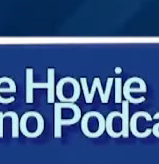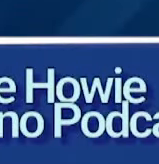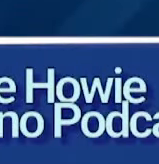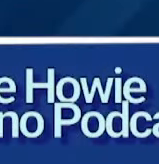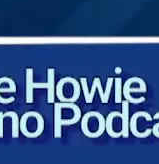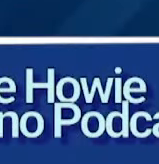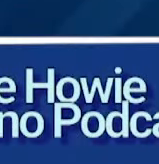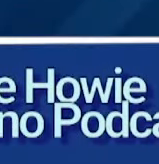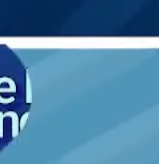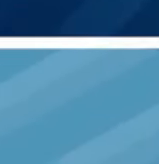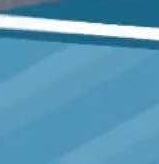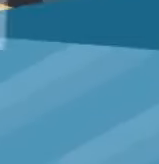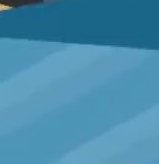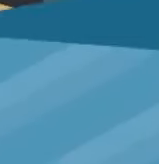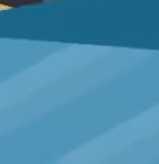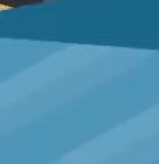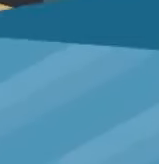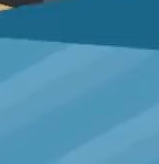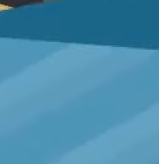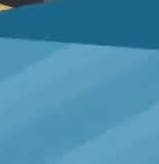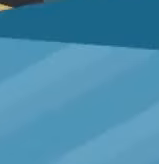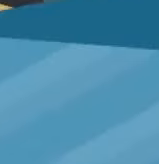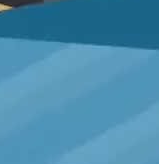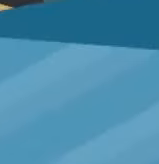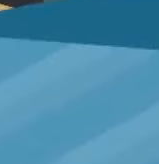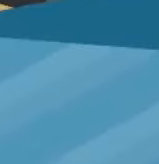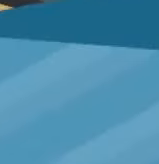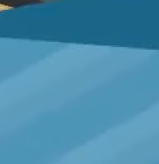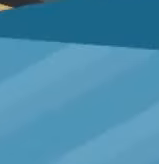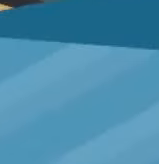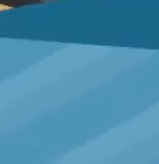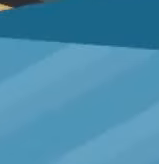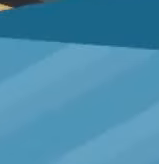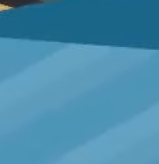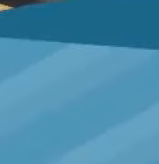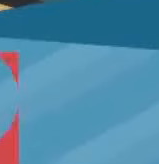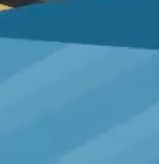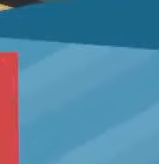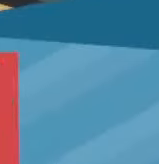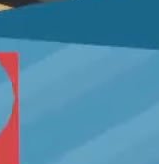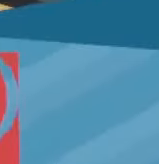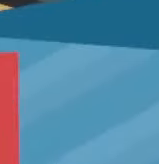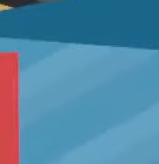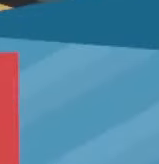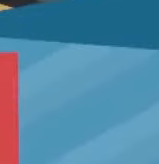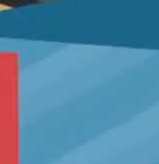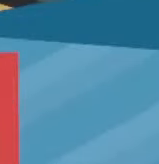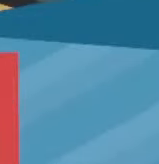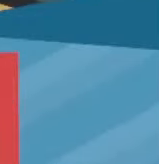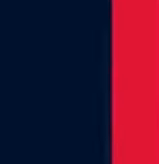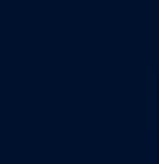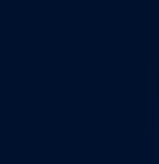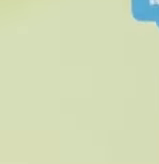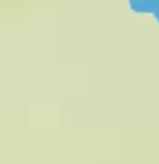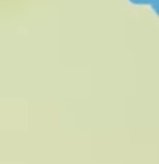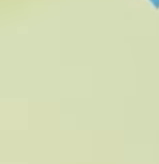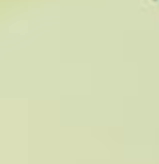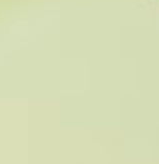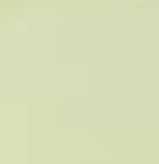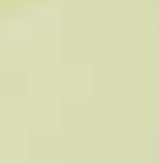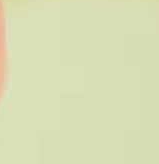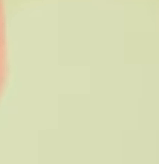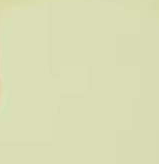journalism is a kind of activism. At rundown of the biggest news of the day here and abroad.